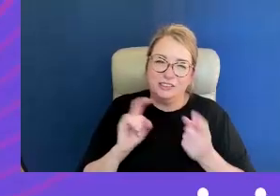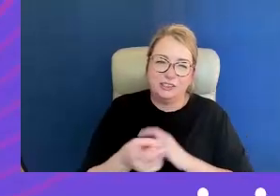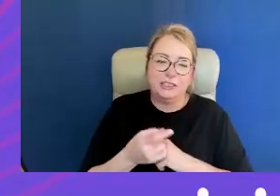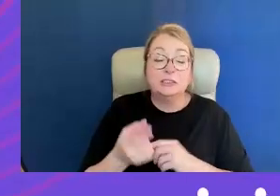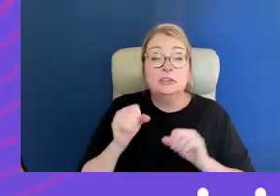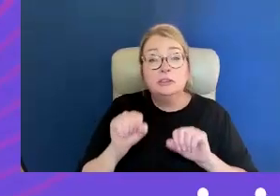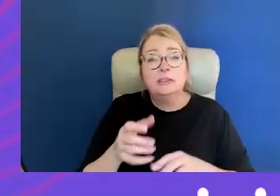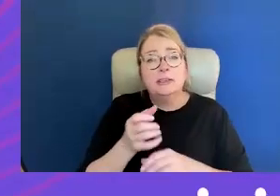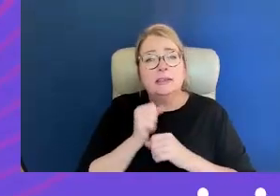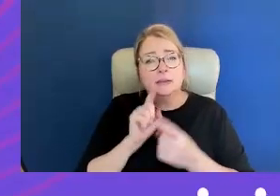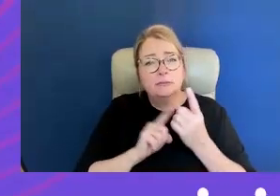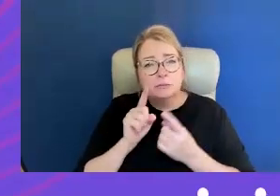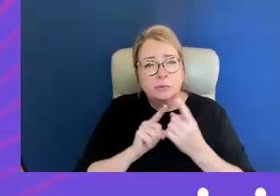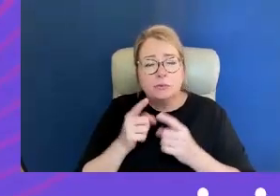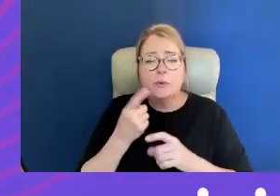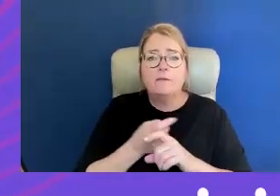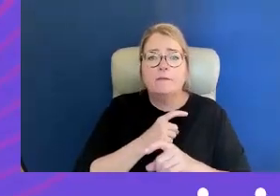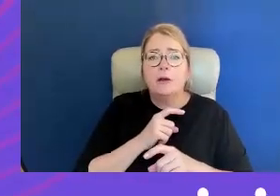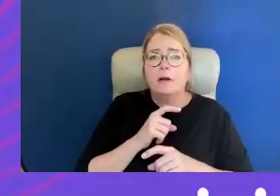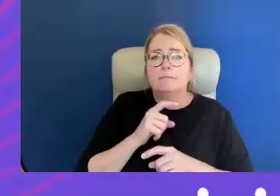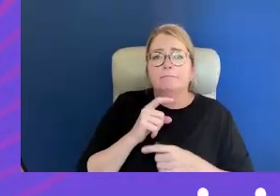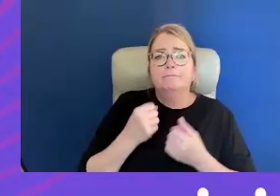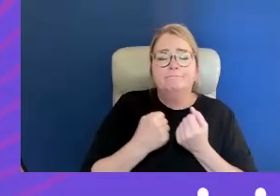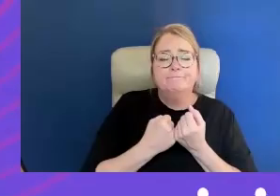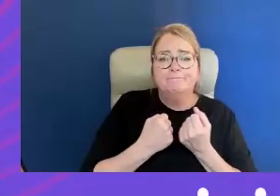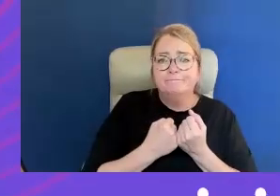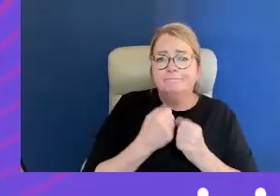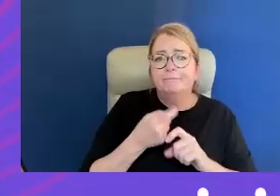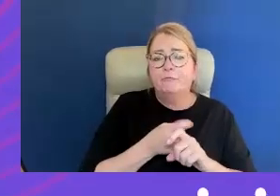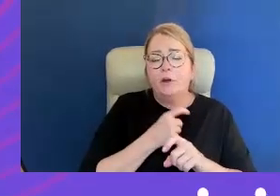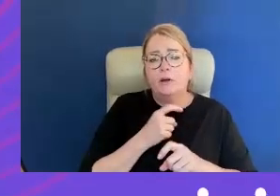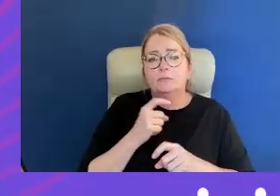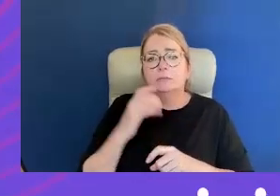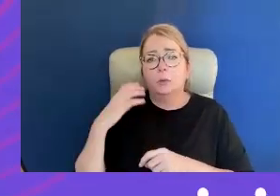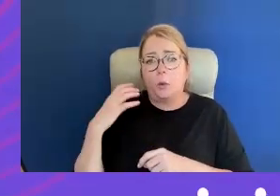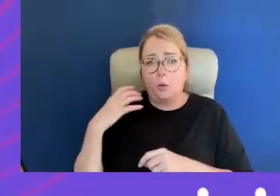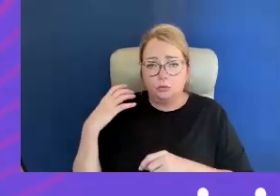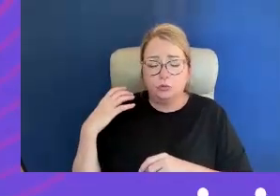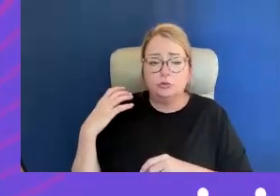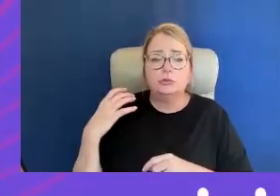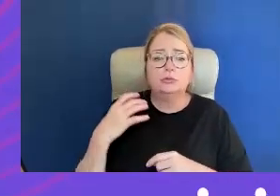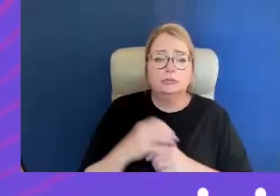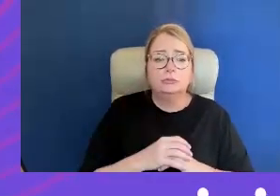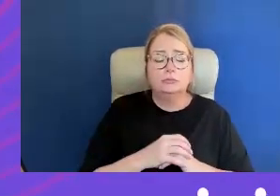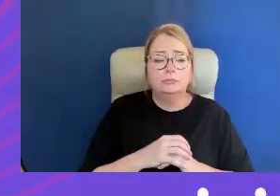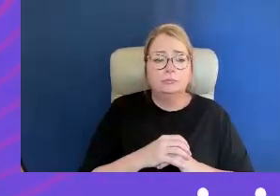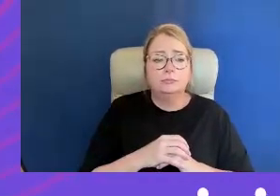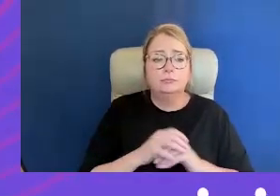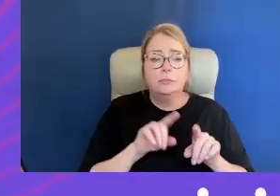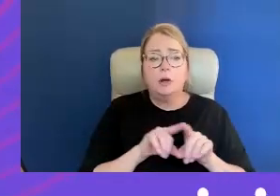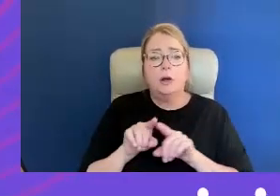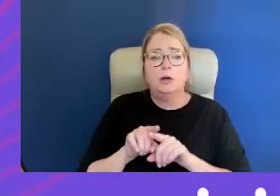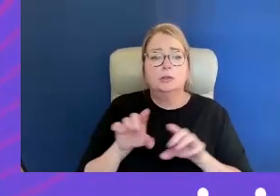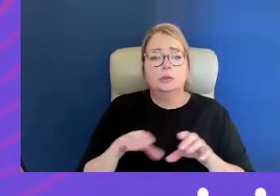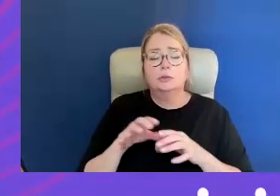support from a dedicated wellness coach who can help you set goals, stick to them, and most importantly, see results. You can also do it